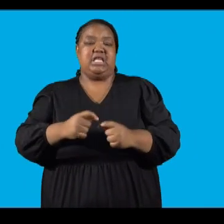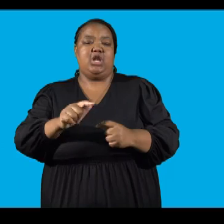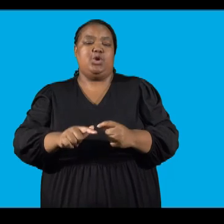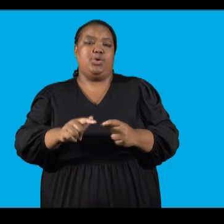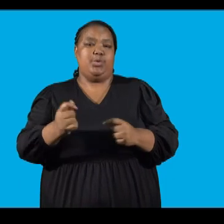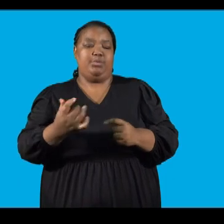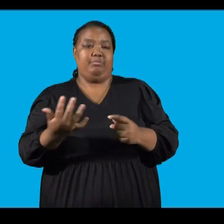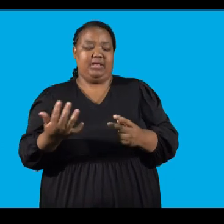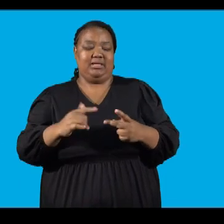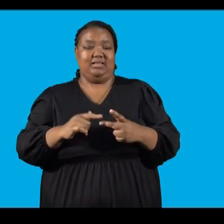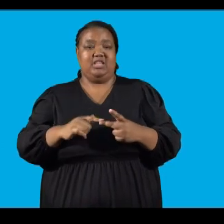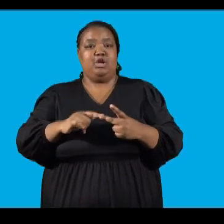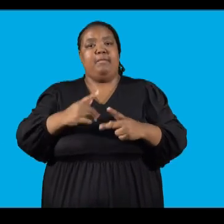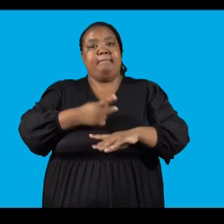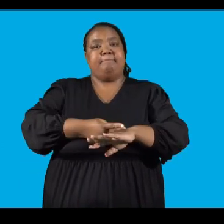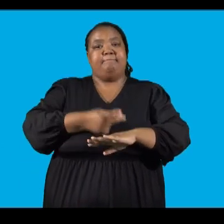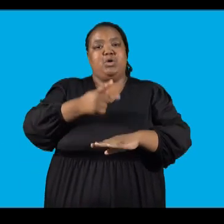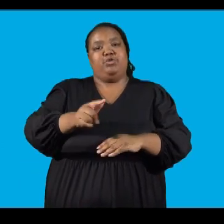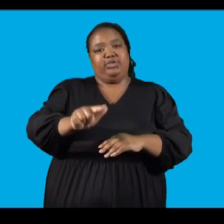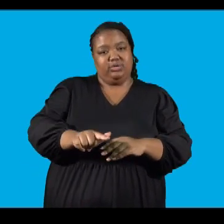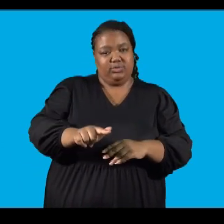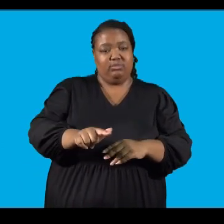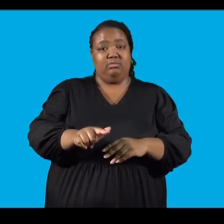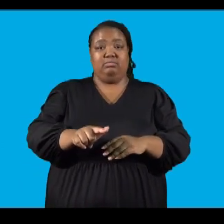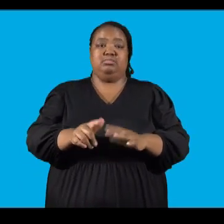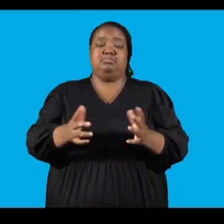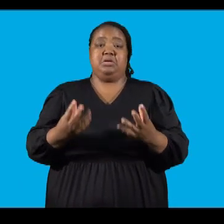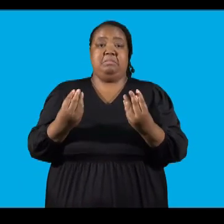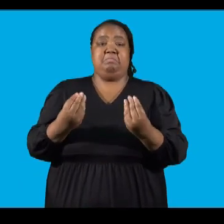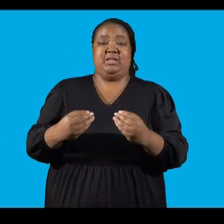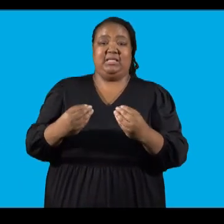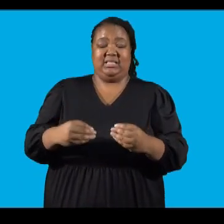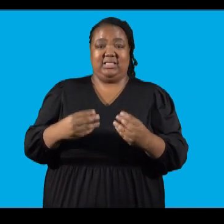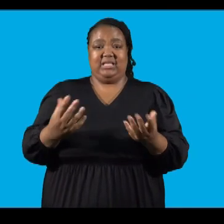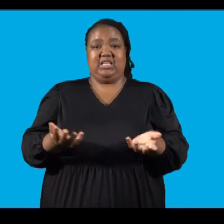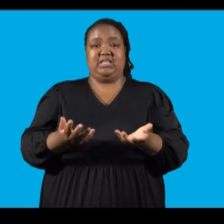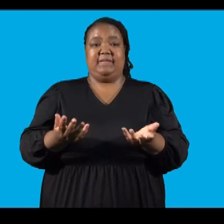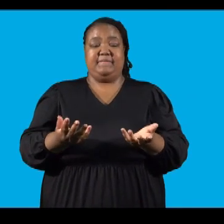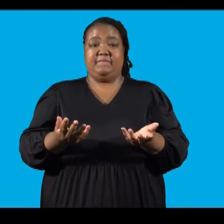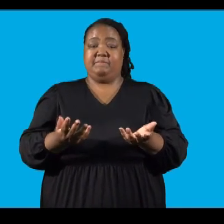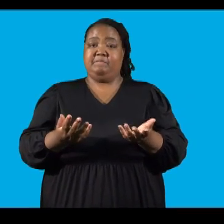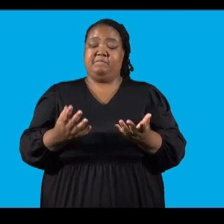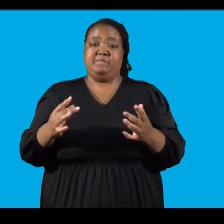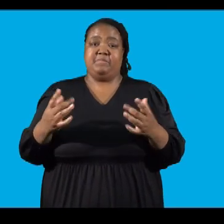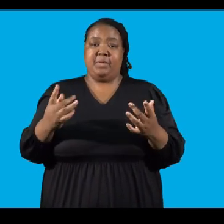price. Number 2, lower profits, yes, may result in the businesses